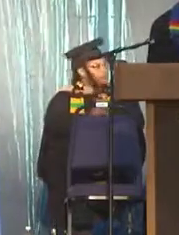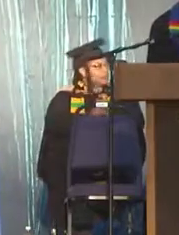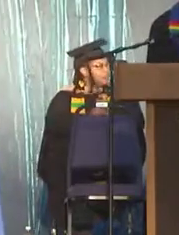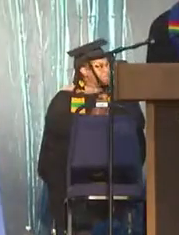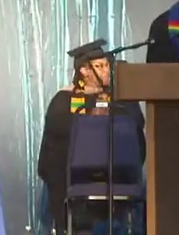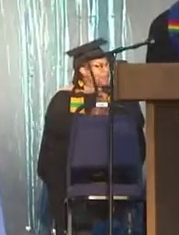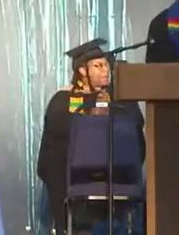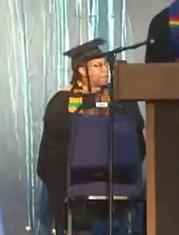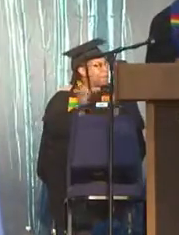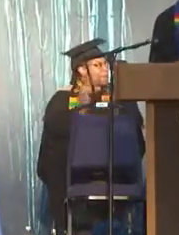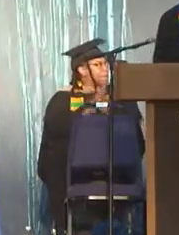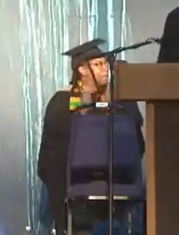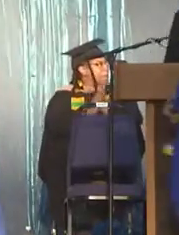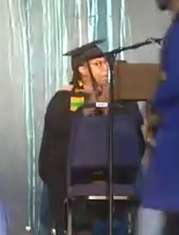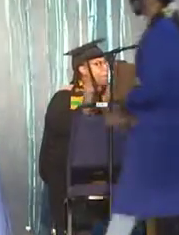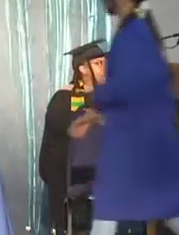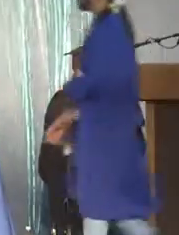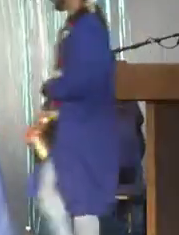Christopher Seal.